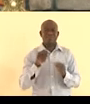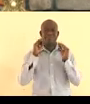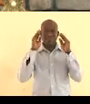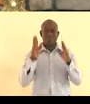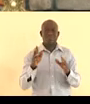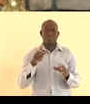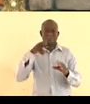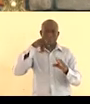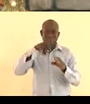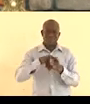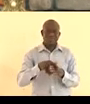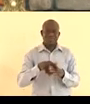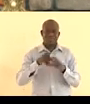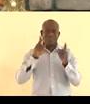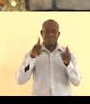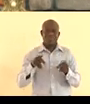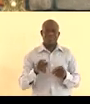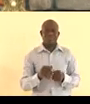as a corrupt person